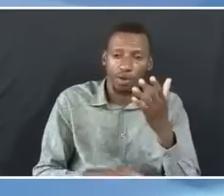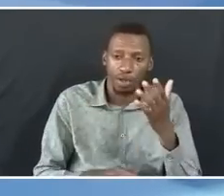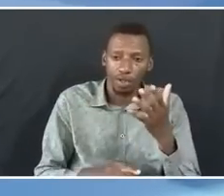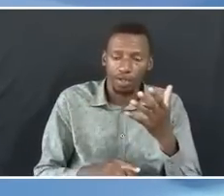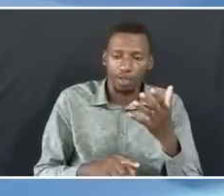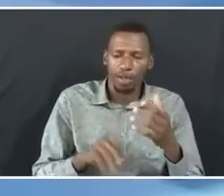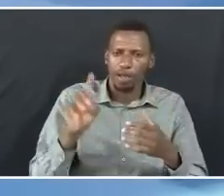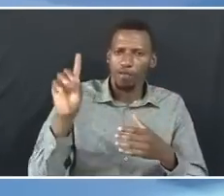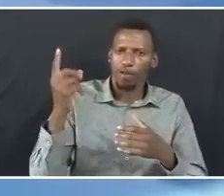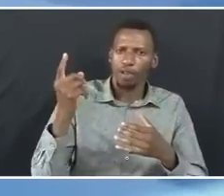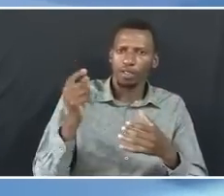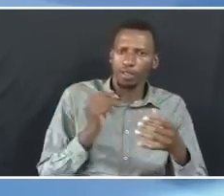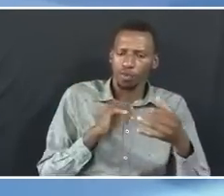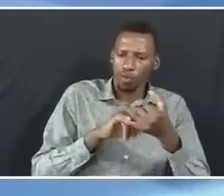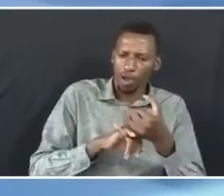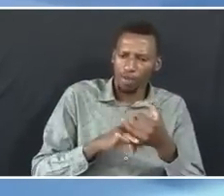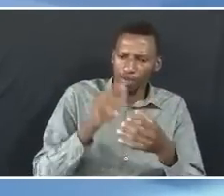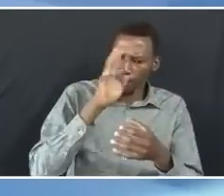Translate that.